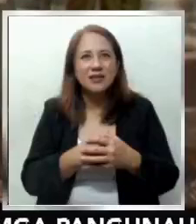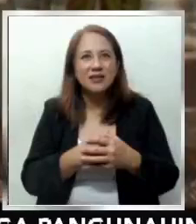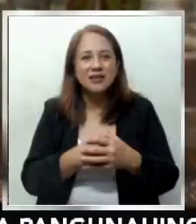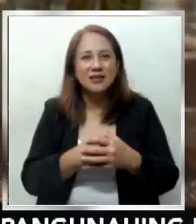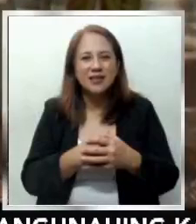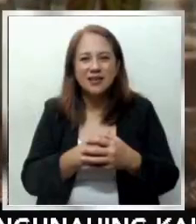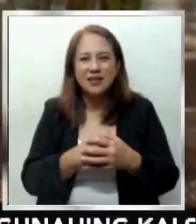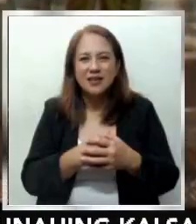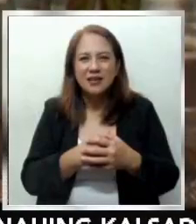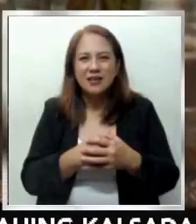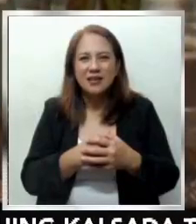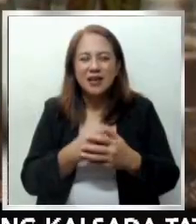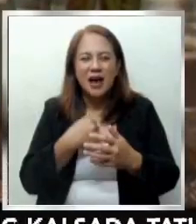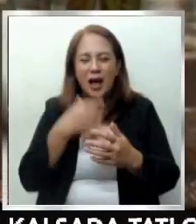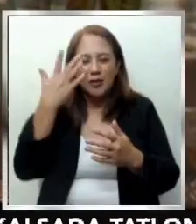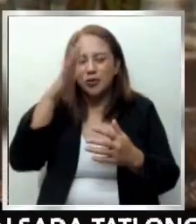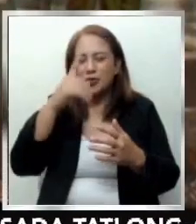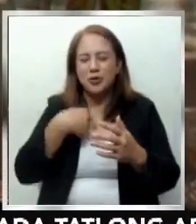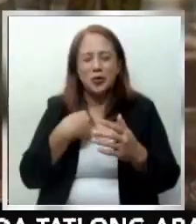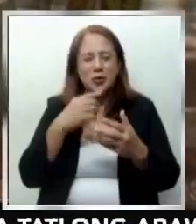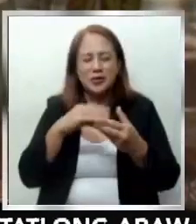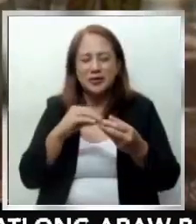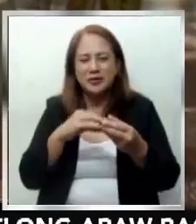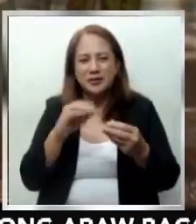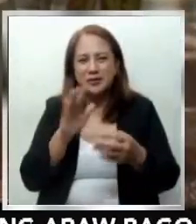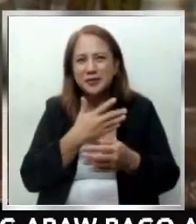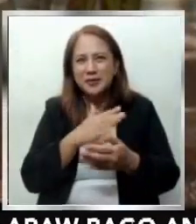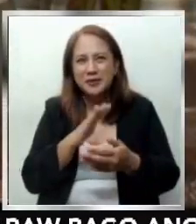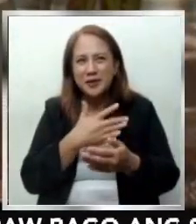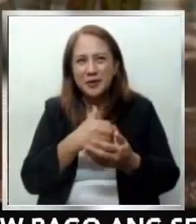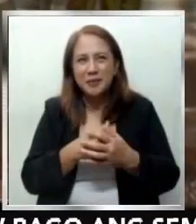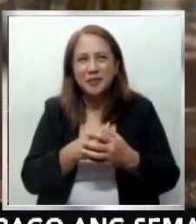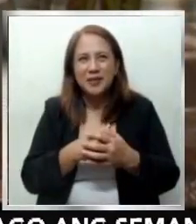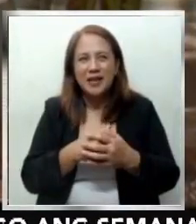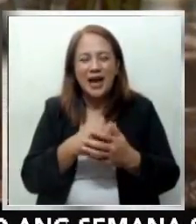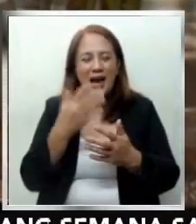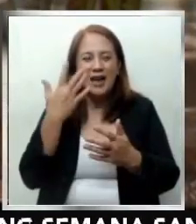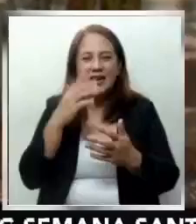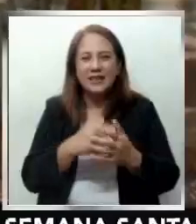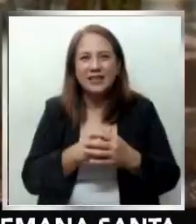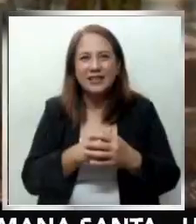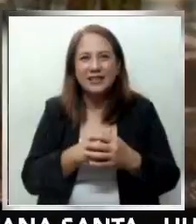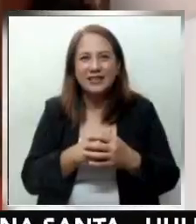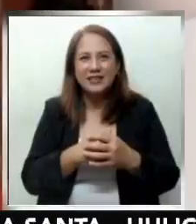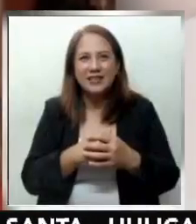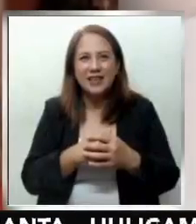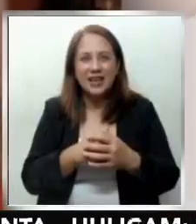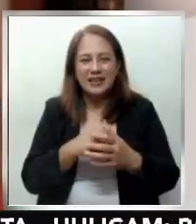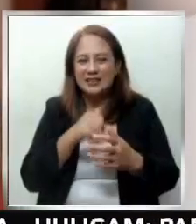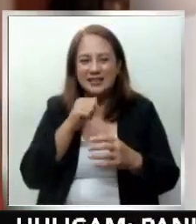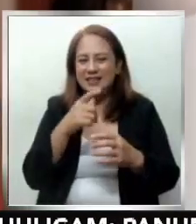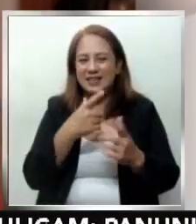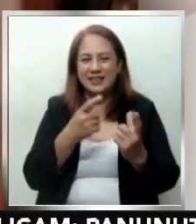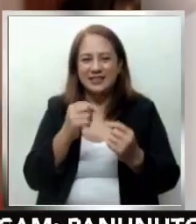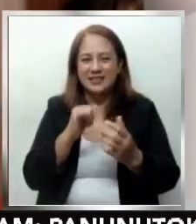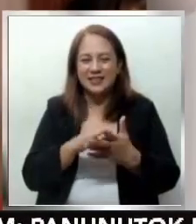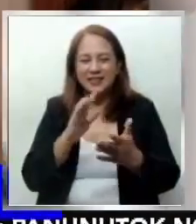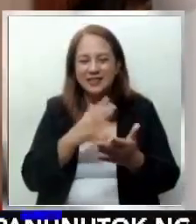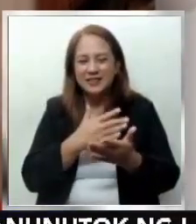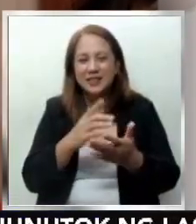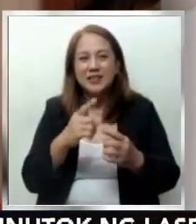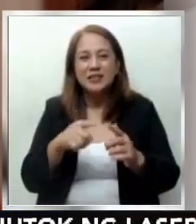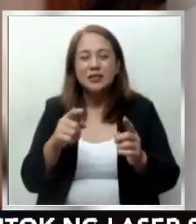I'm gonna mess it up from here, I think. I'm not even gonna butcher it. I'm not gonna do it. Ngayong Global